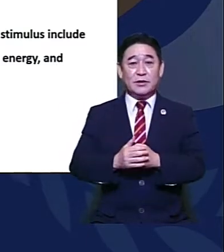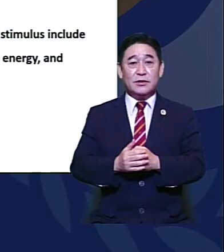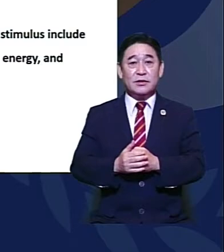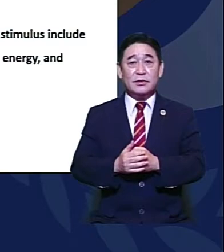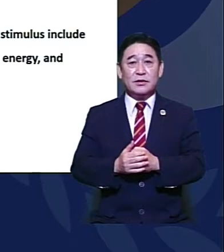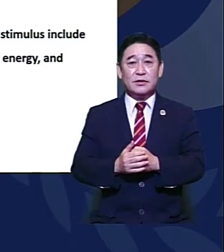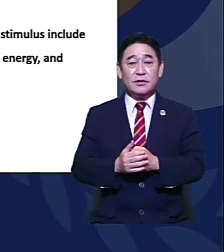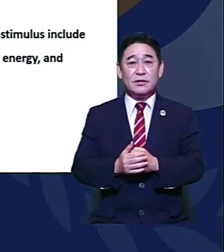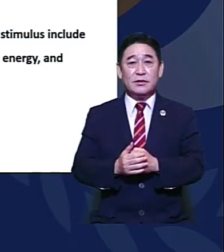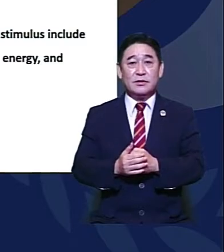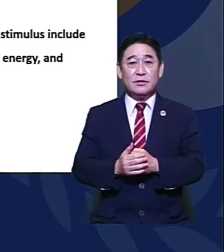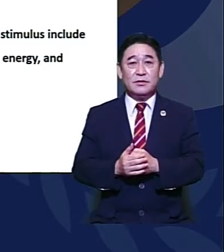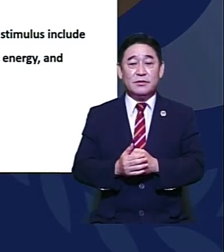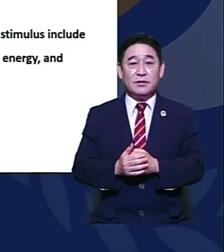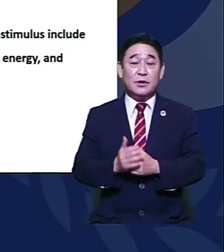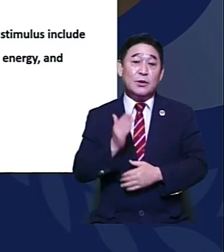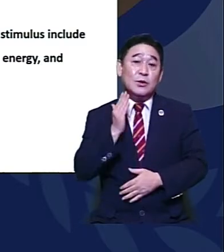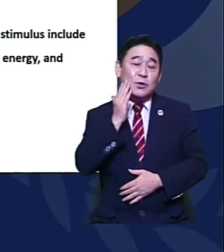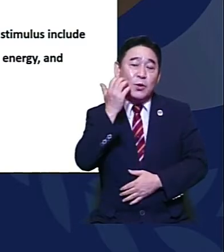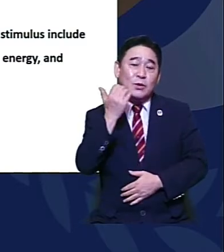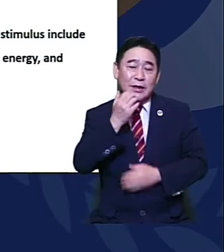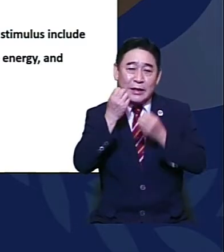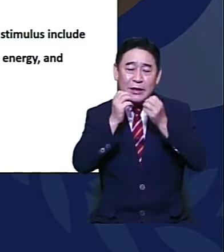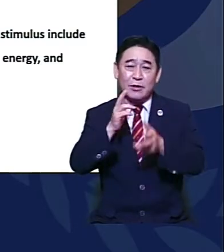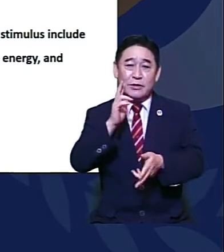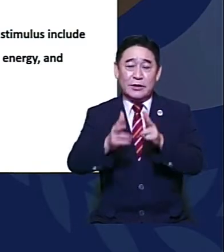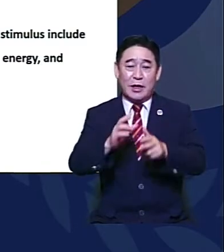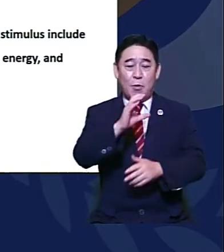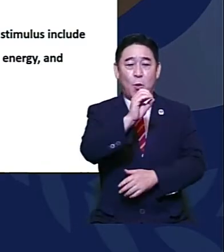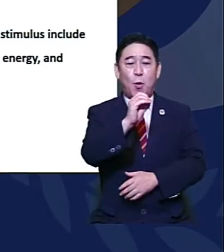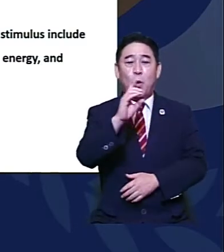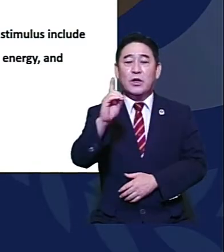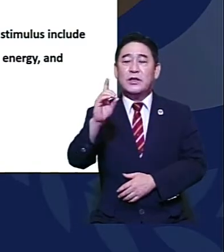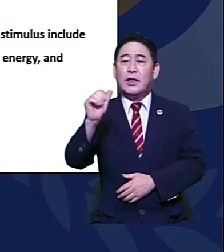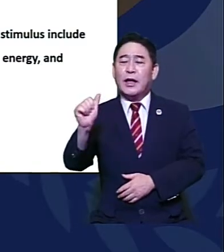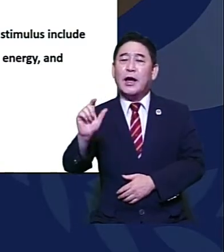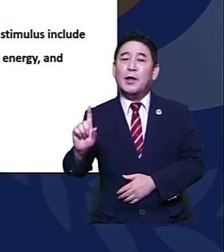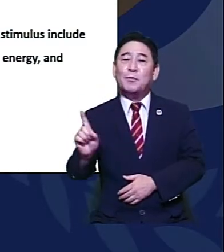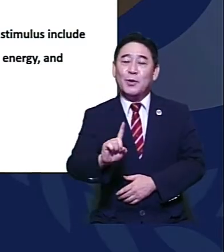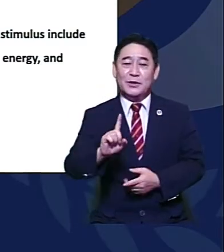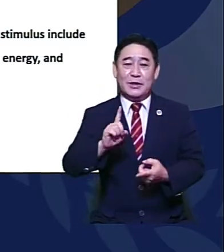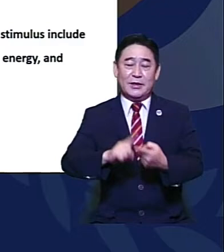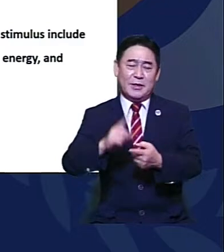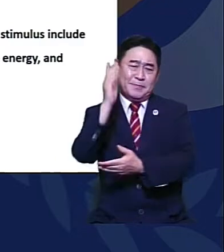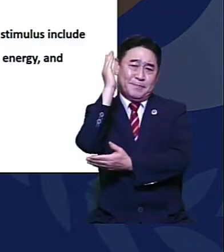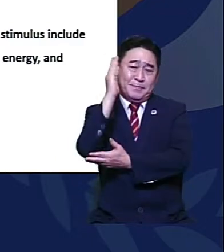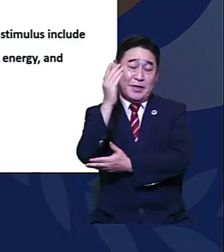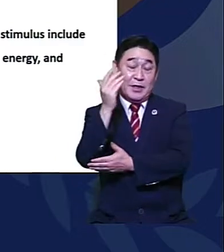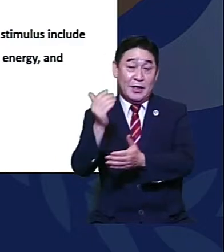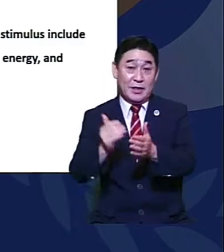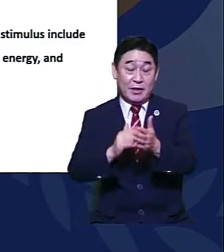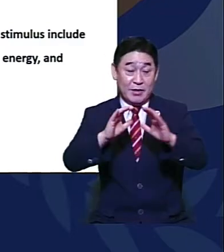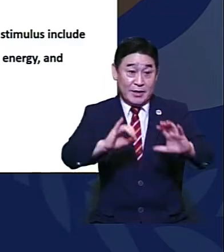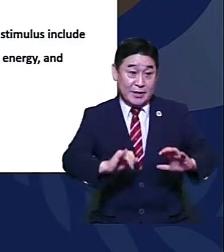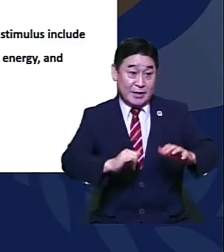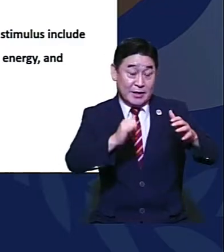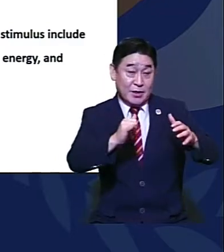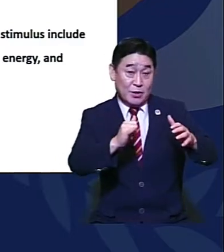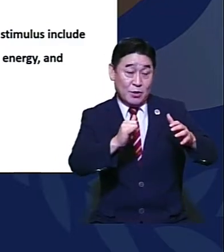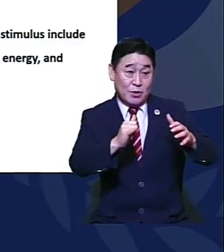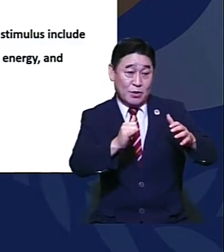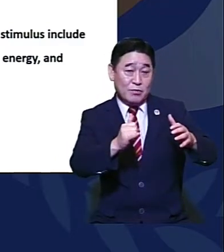what is Green New Deal ODA and its funding trend, both at global and the Korean national